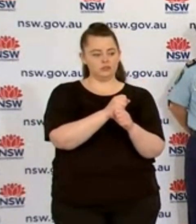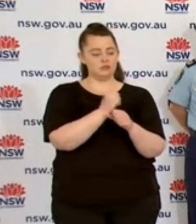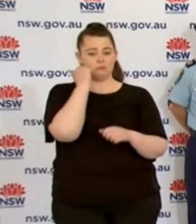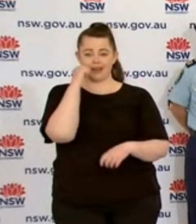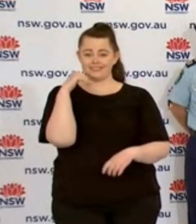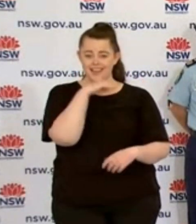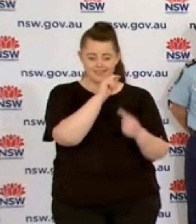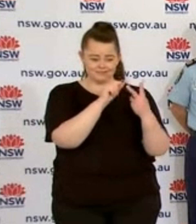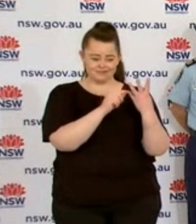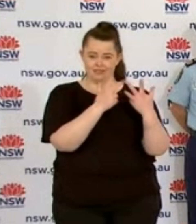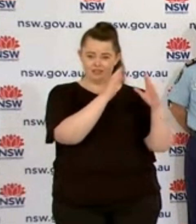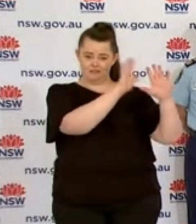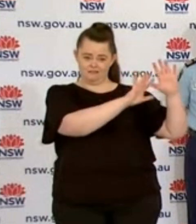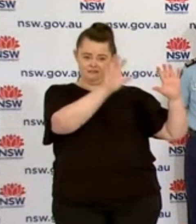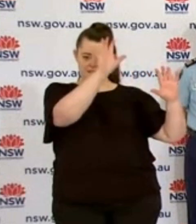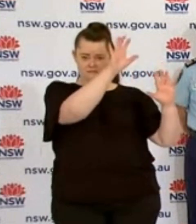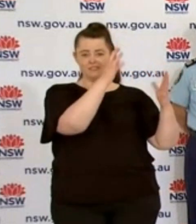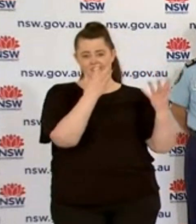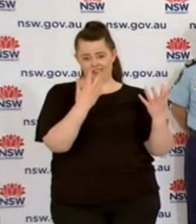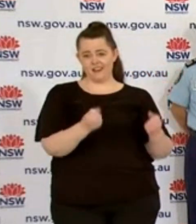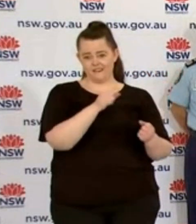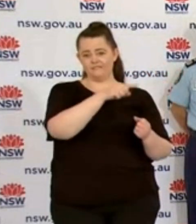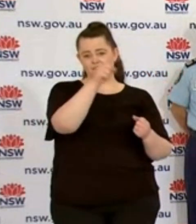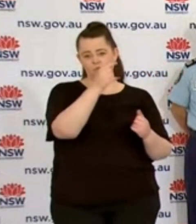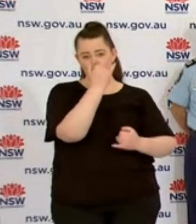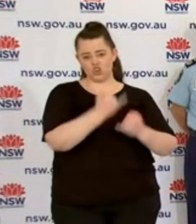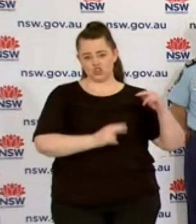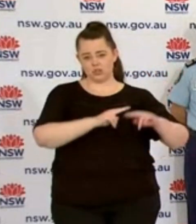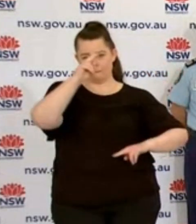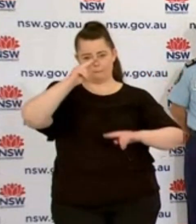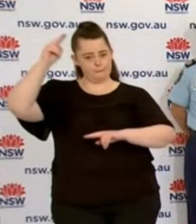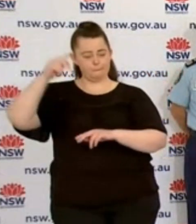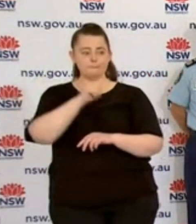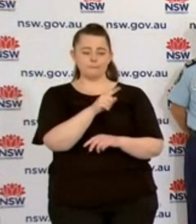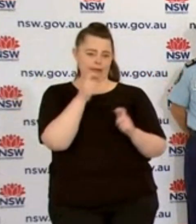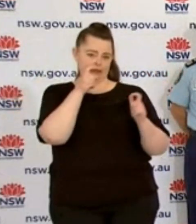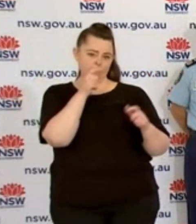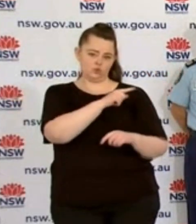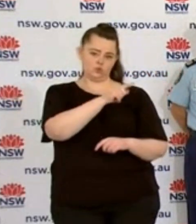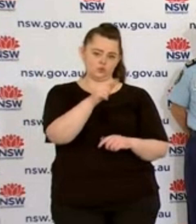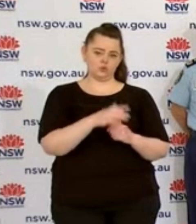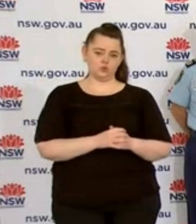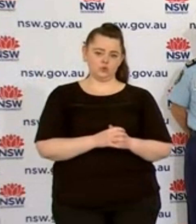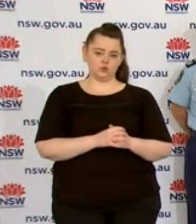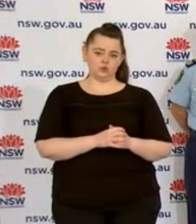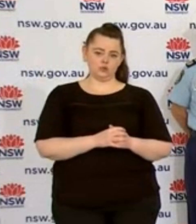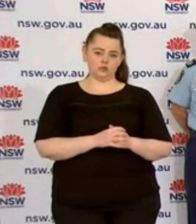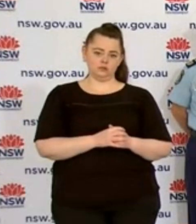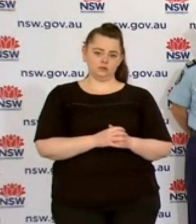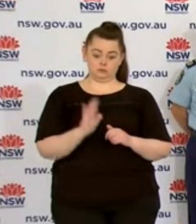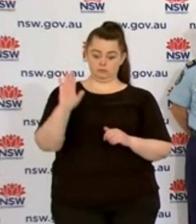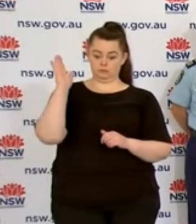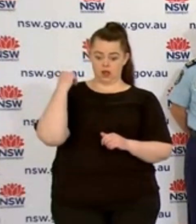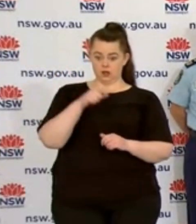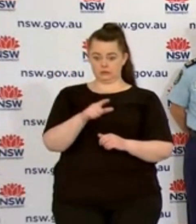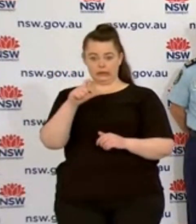at the greatest risk of growing and spreading. So we know what works in those previous local government areas, and we're obviously redoubling our efforts into those areas.